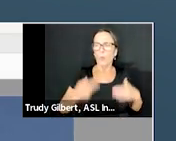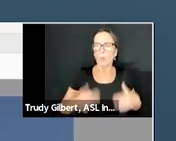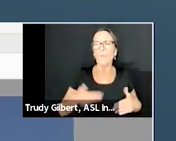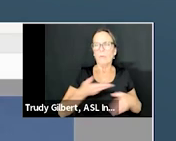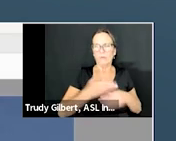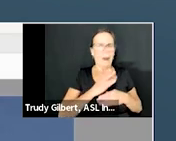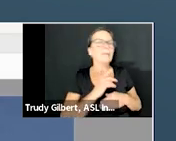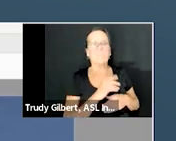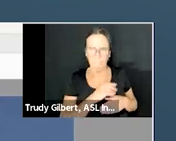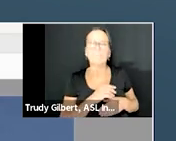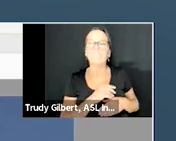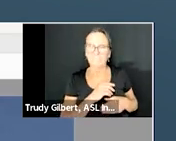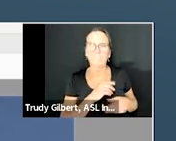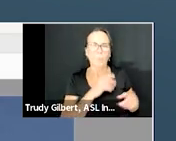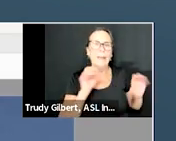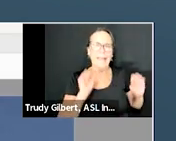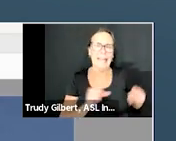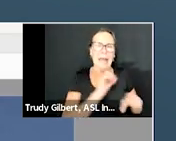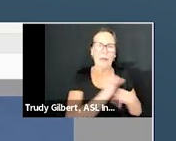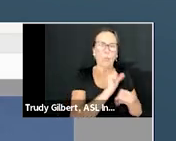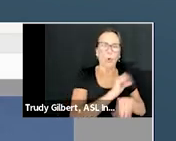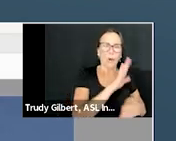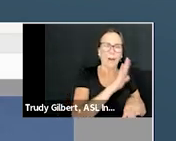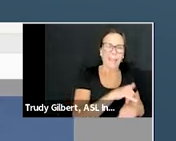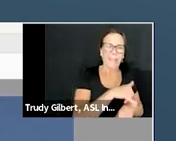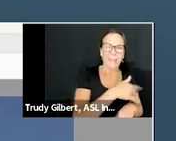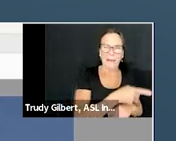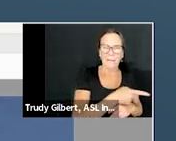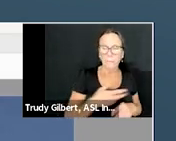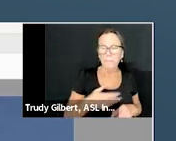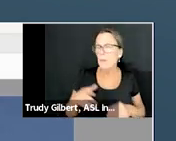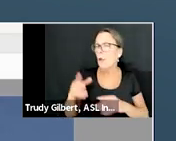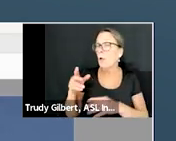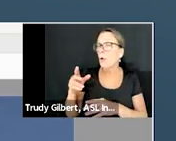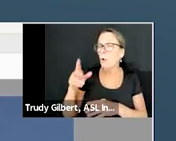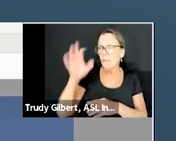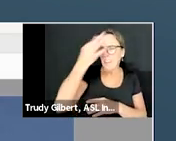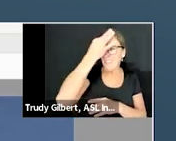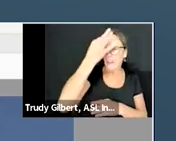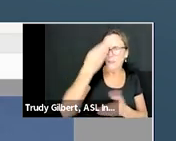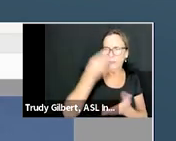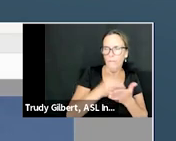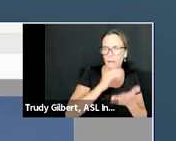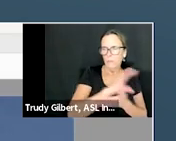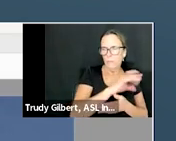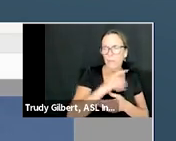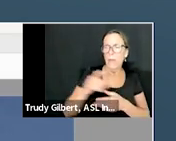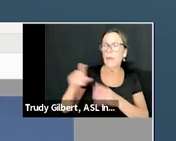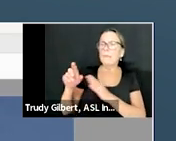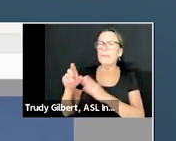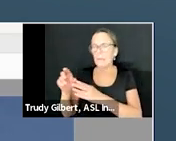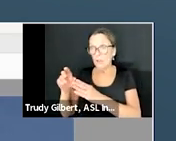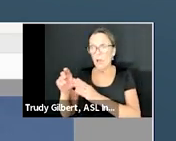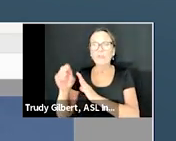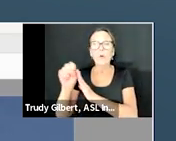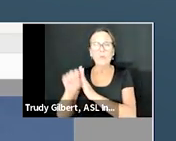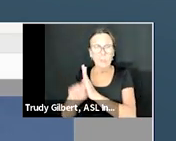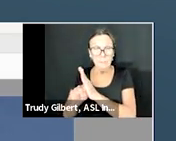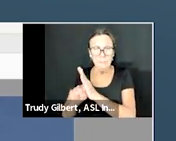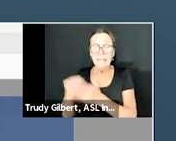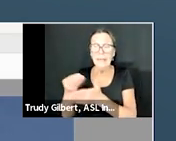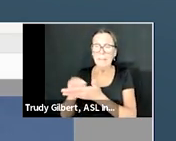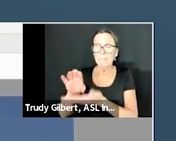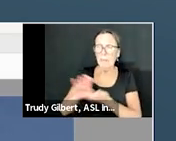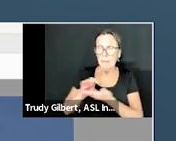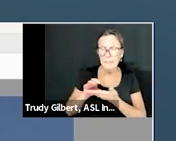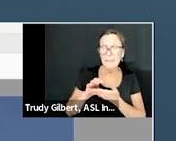we can work on under the funding that we get. We also get some state funding as well through the Legal Assistance Corporation. They fund all